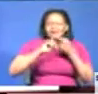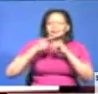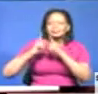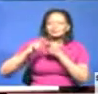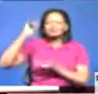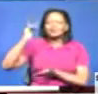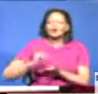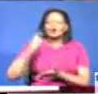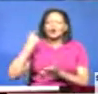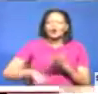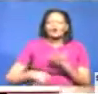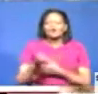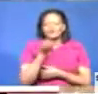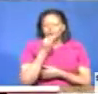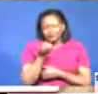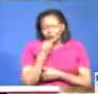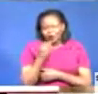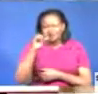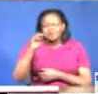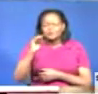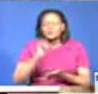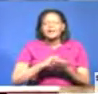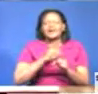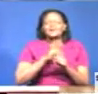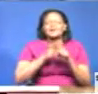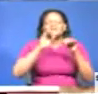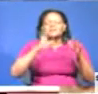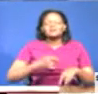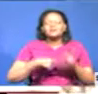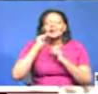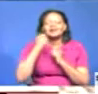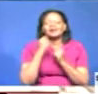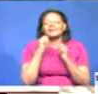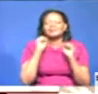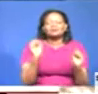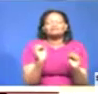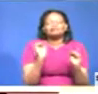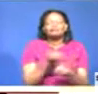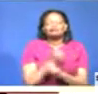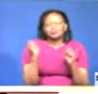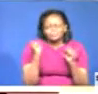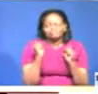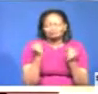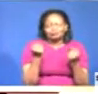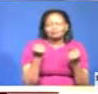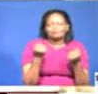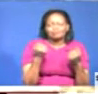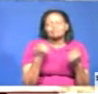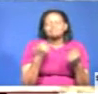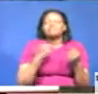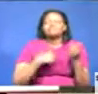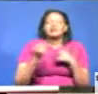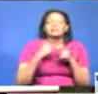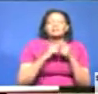mbegu za vyakula vya GMO ambazo wakulima wengi wa humo nchini huenda wakashindwa kumudu na hivyo kuweka hatari ya ushindani usio na